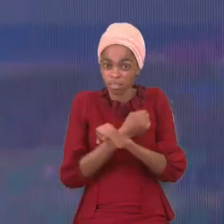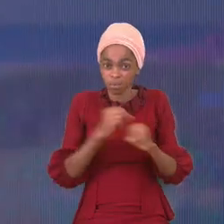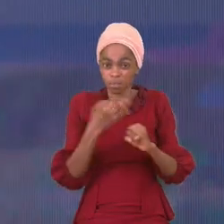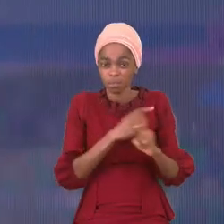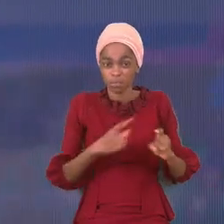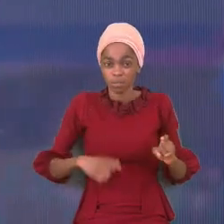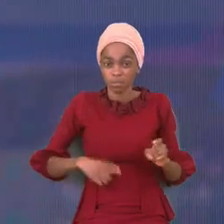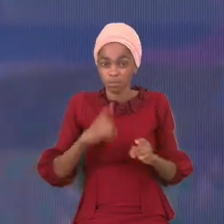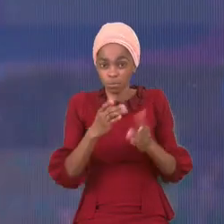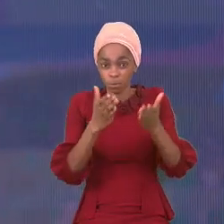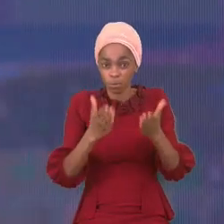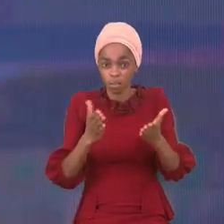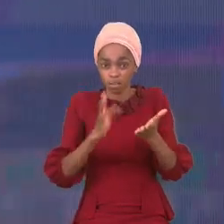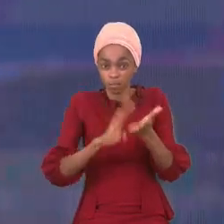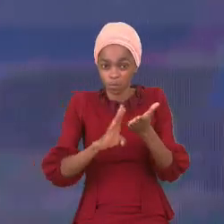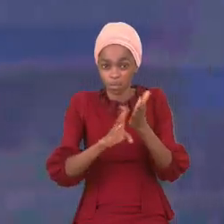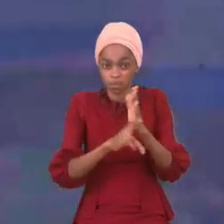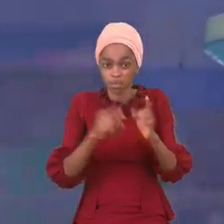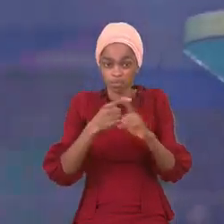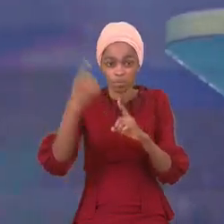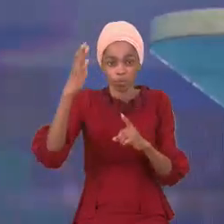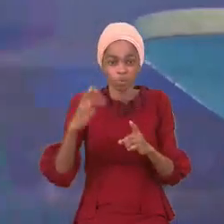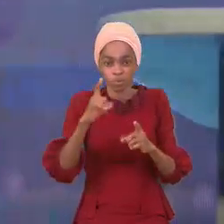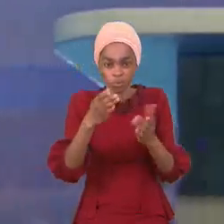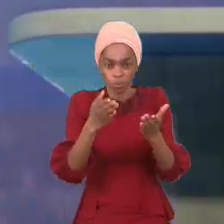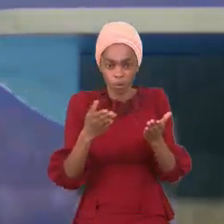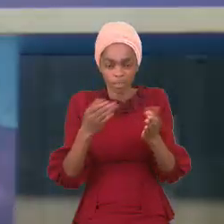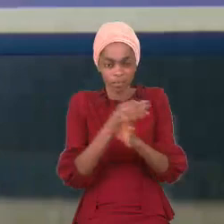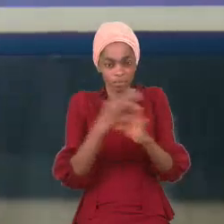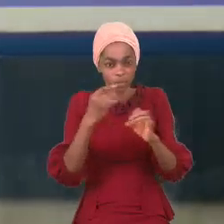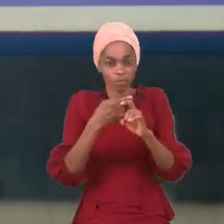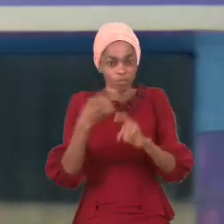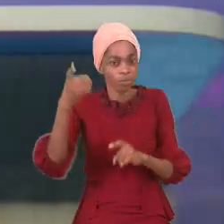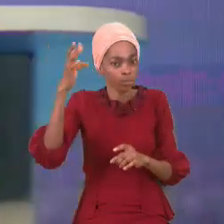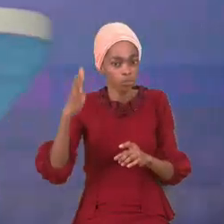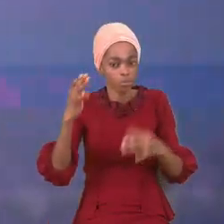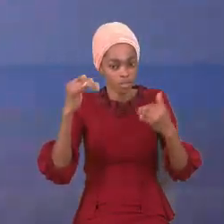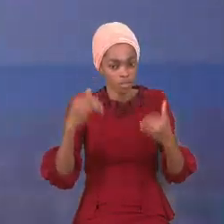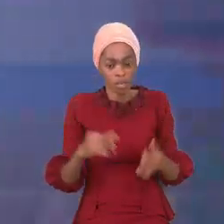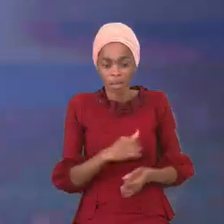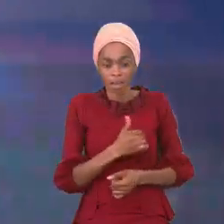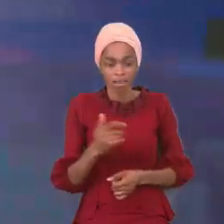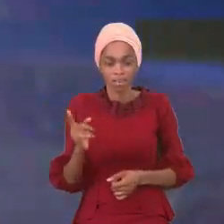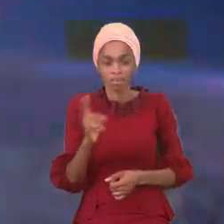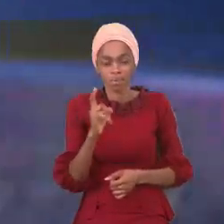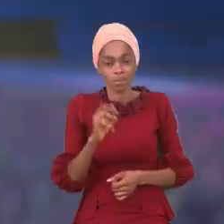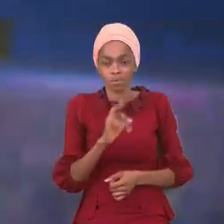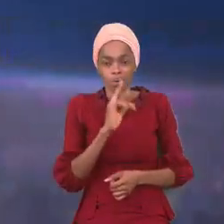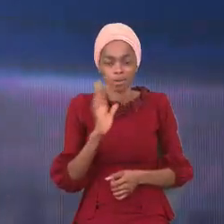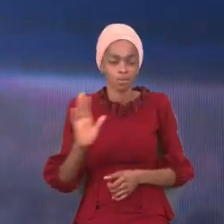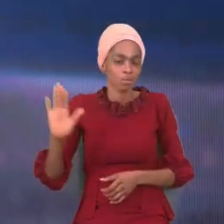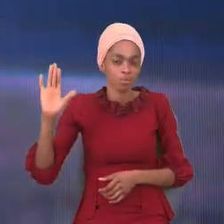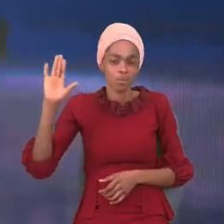that forgiveness from the Lord. You want that freedom from the Lord. Right now, wherever you are, you raise up